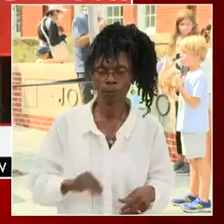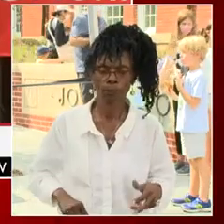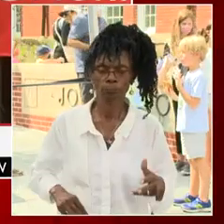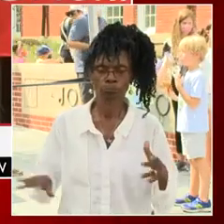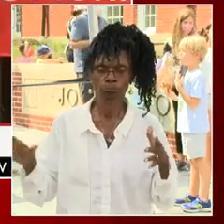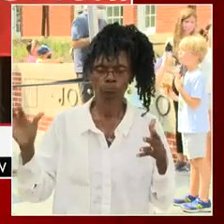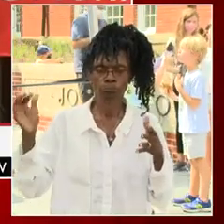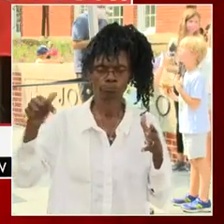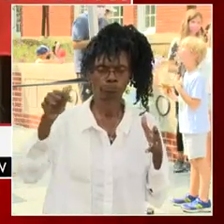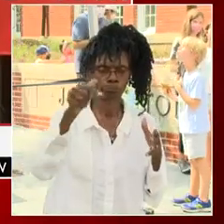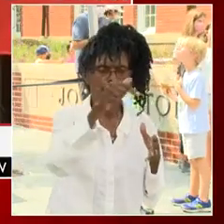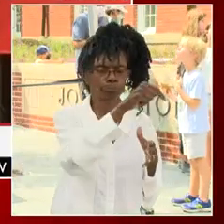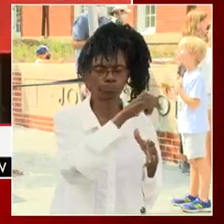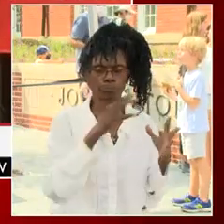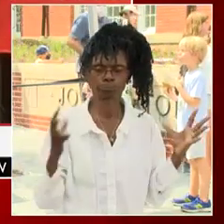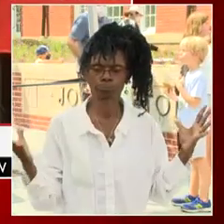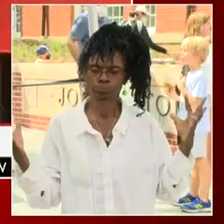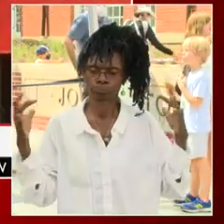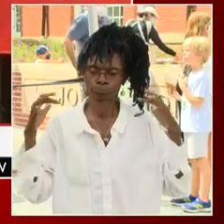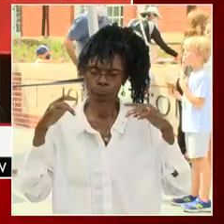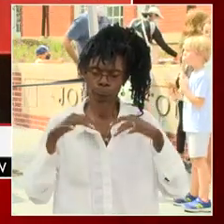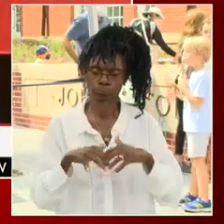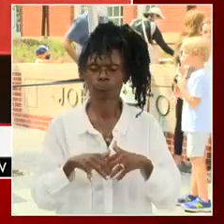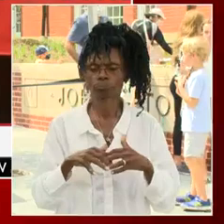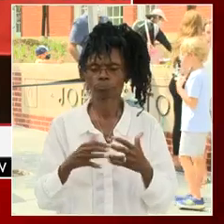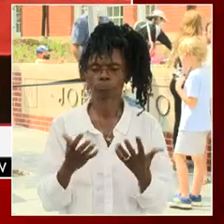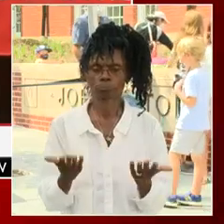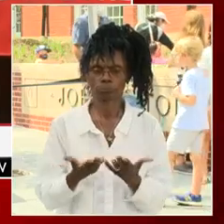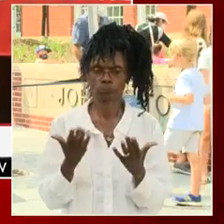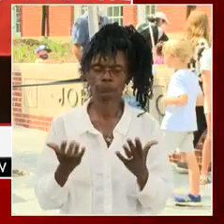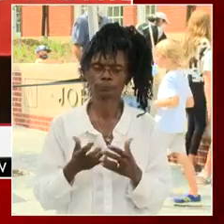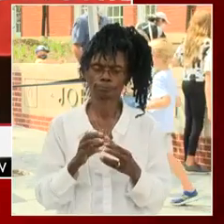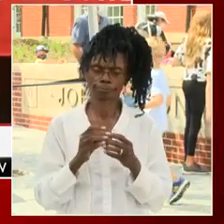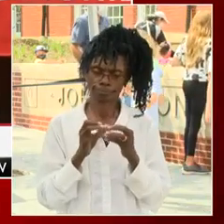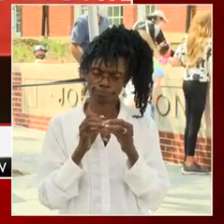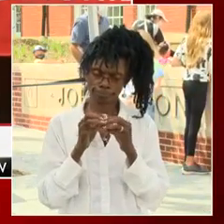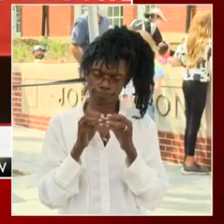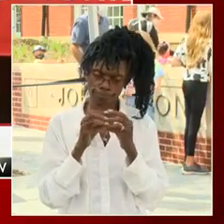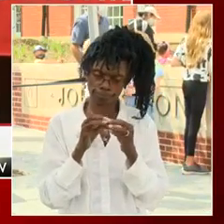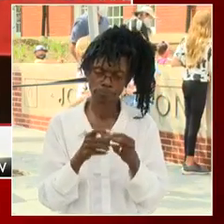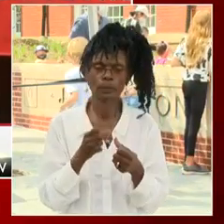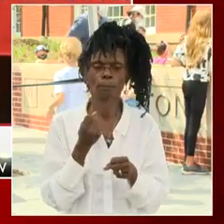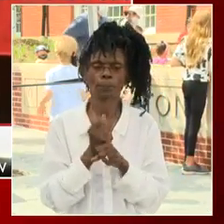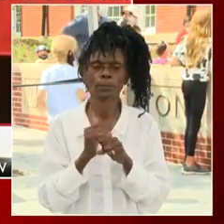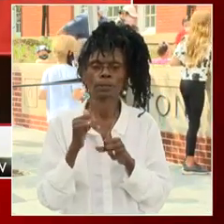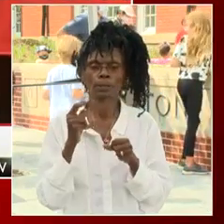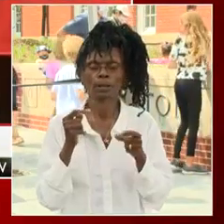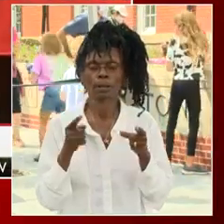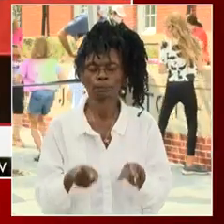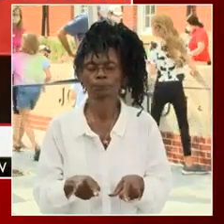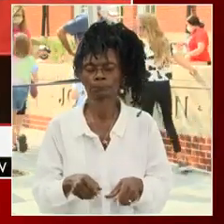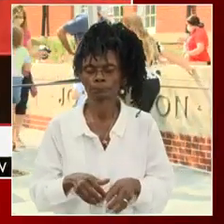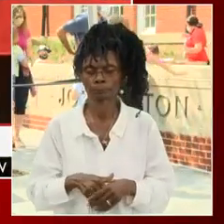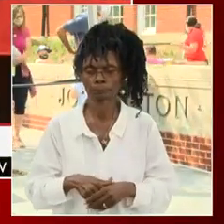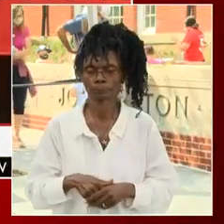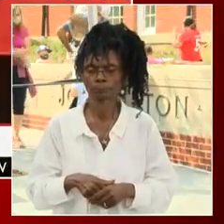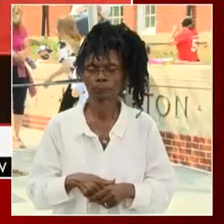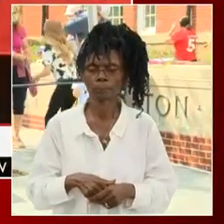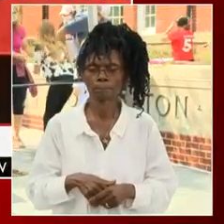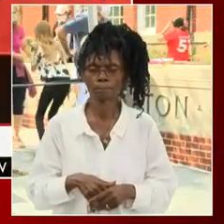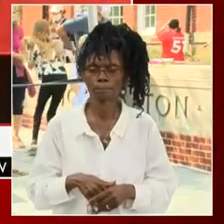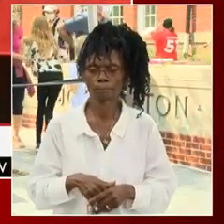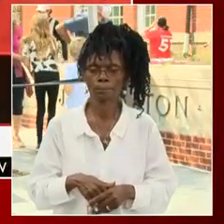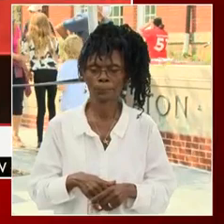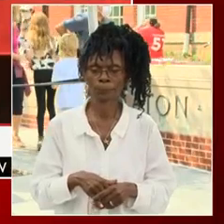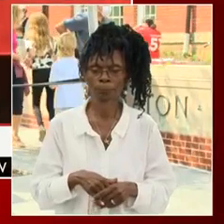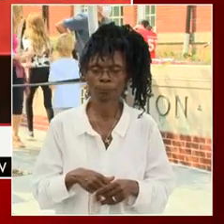pulled together to make this a wonderful project. Now, we will have students who have never been